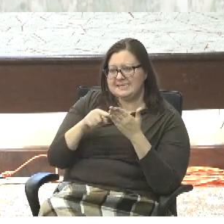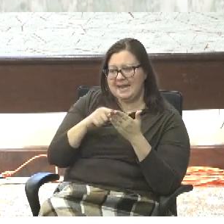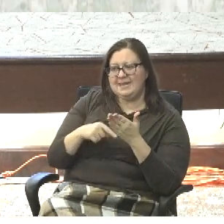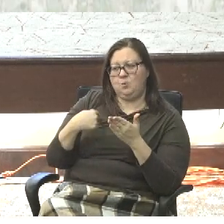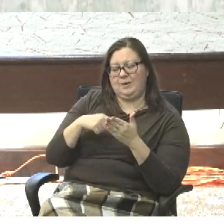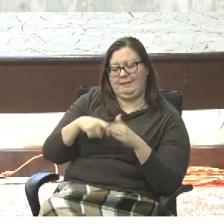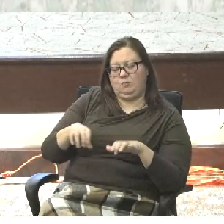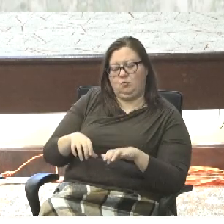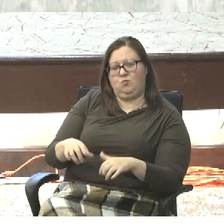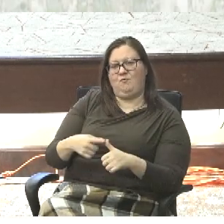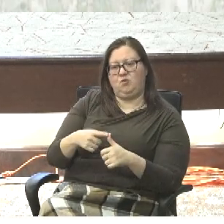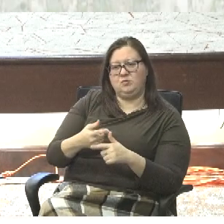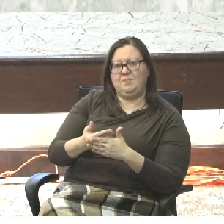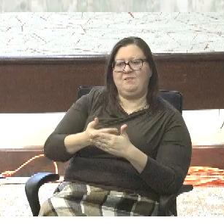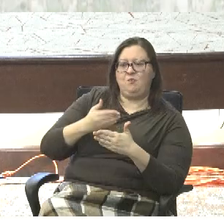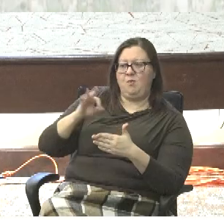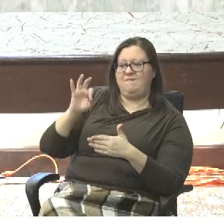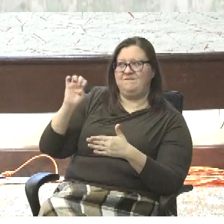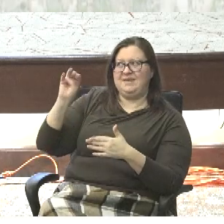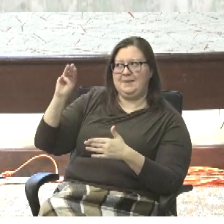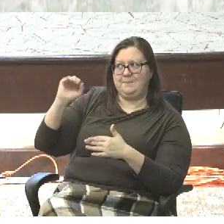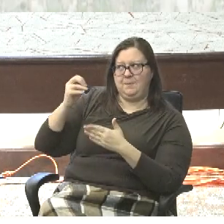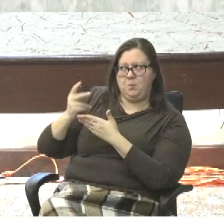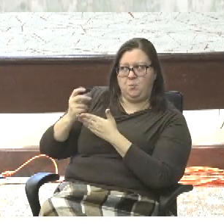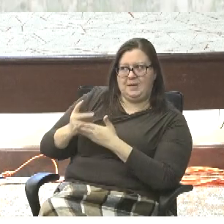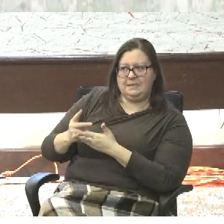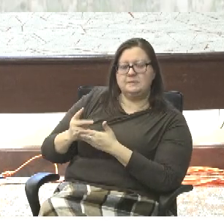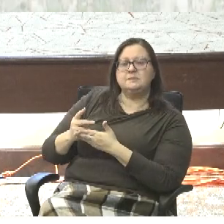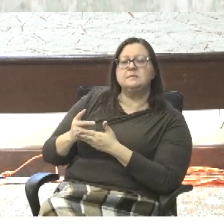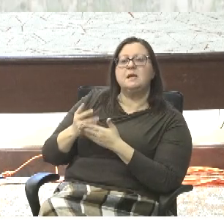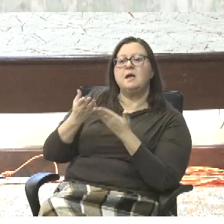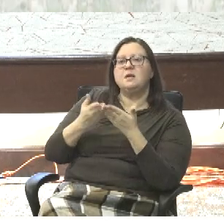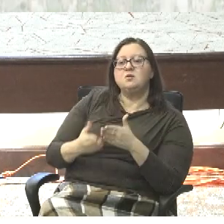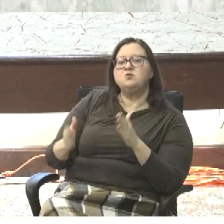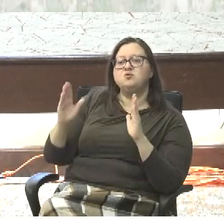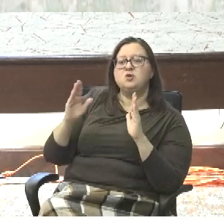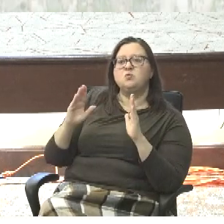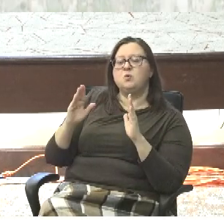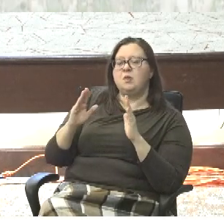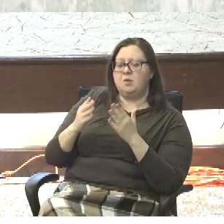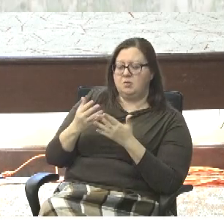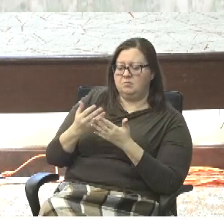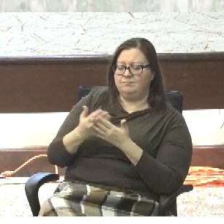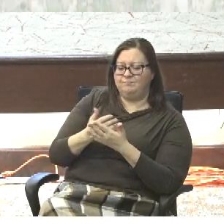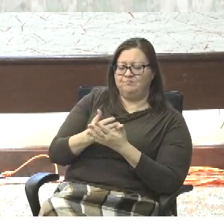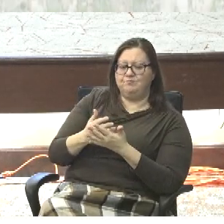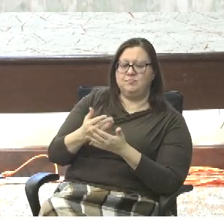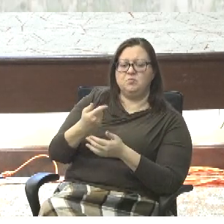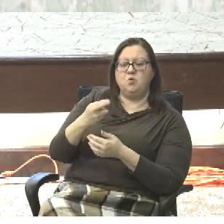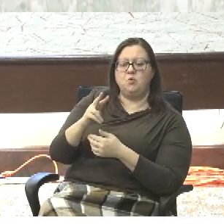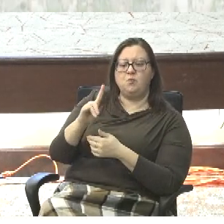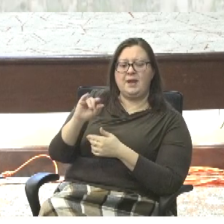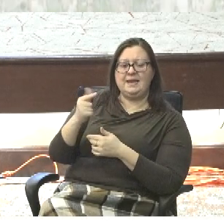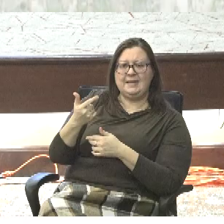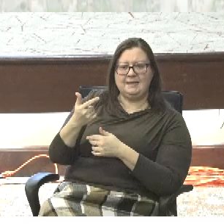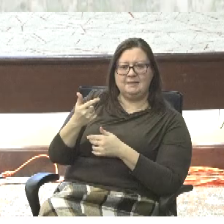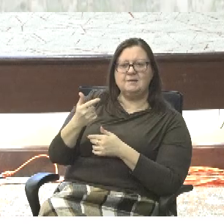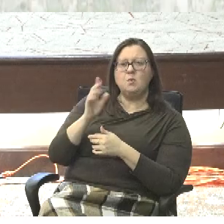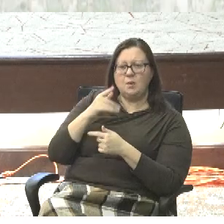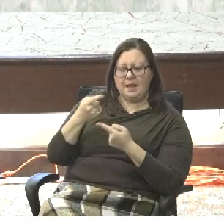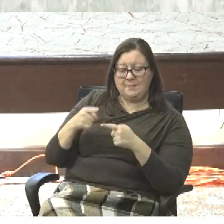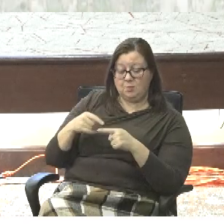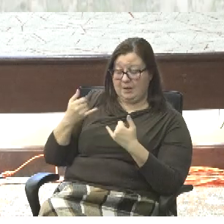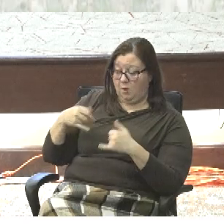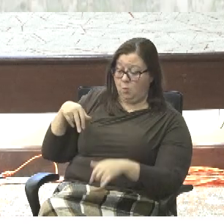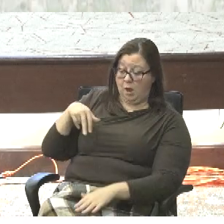be completed for our FEMA permits, as there's going to be some gentle grading going into this area. Right now, if you walk up to